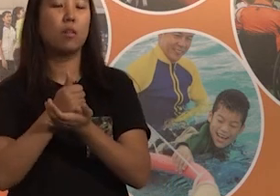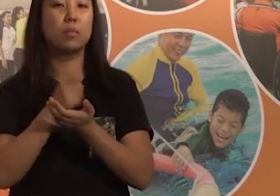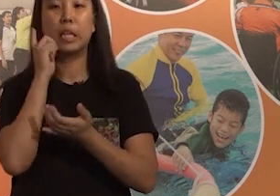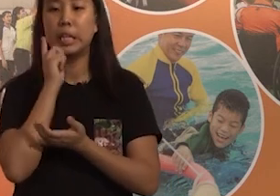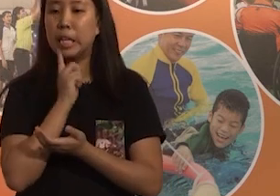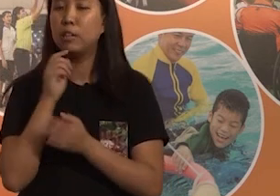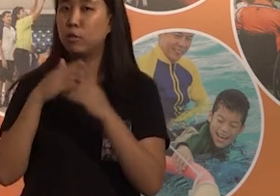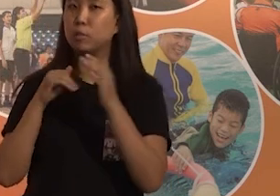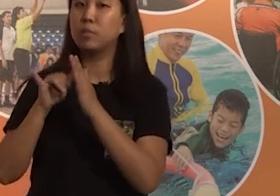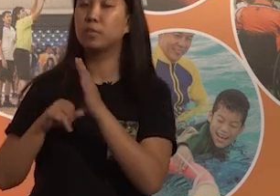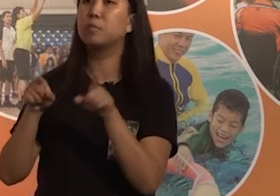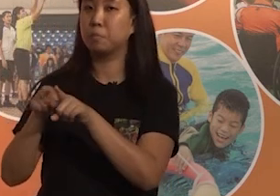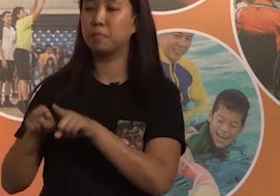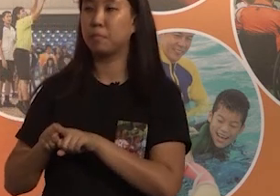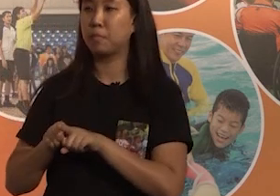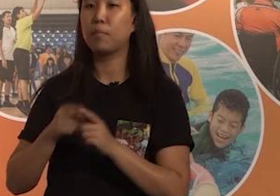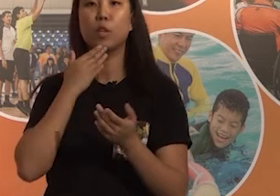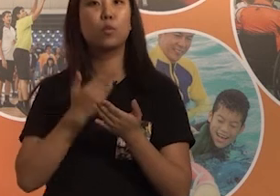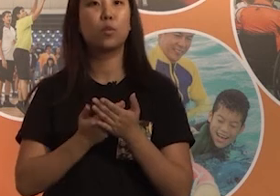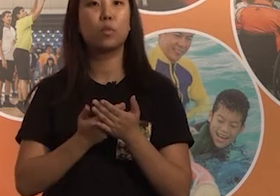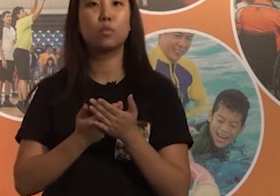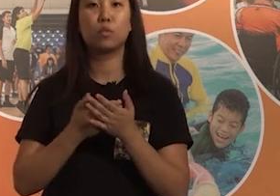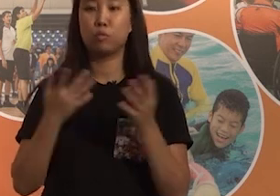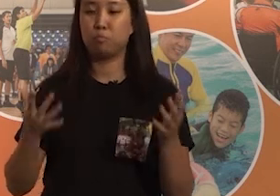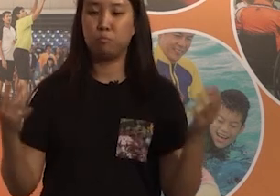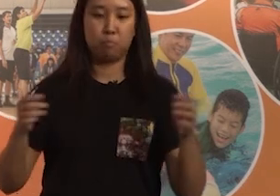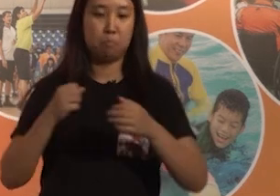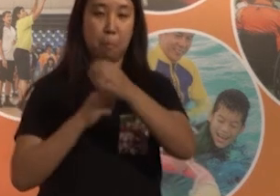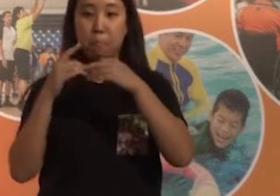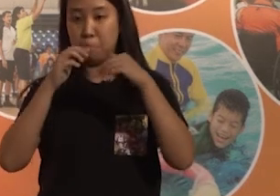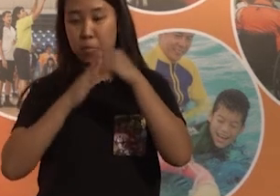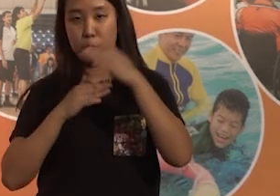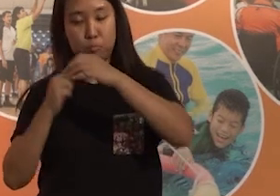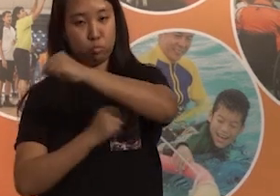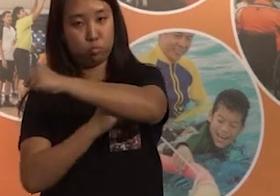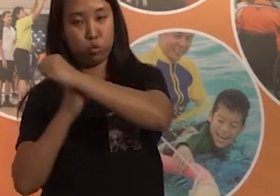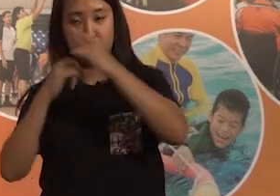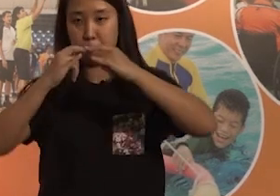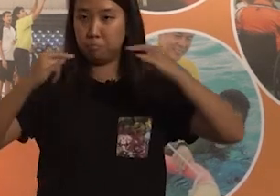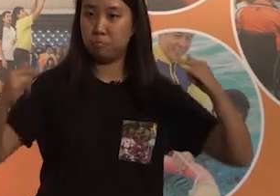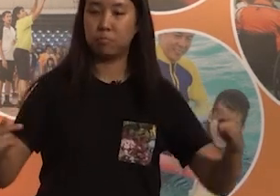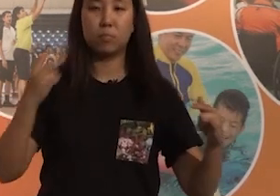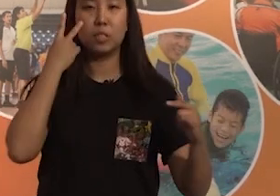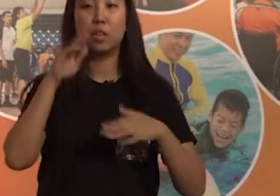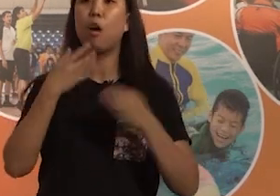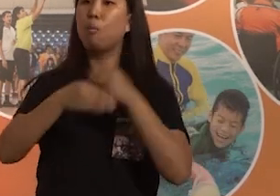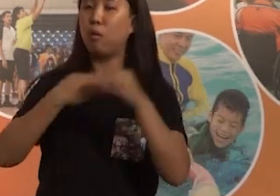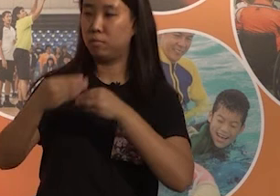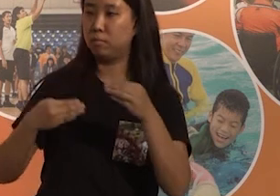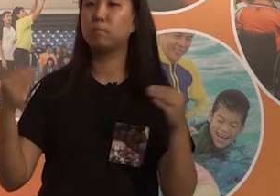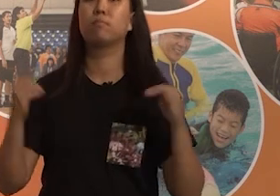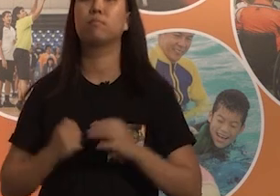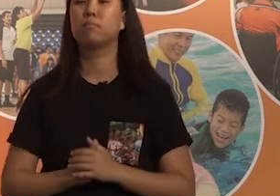deaf community as well. So maybe it's good to actually close the bridge in terms of communication barrier, then see how bonded we are.